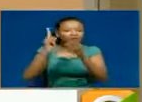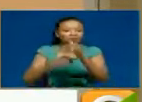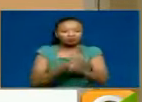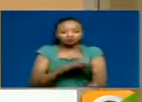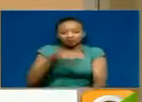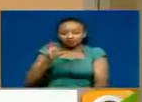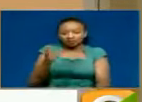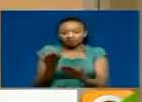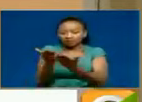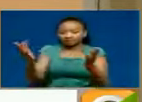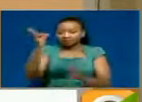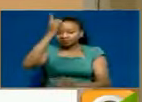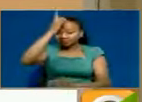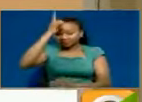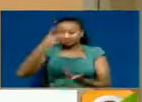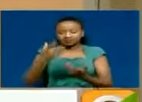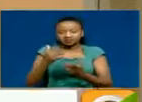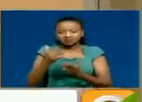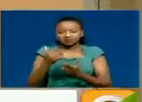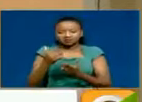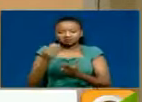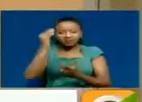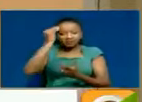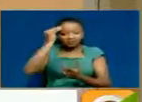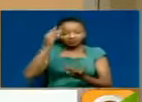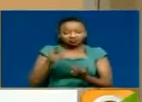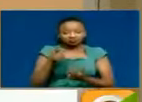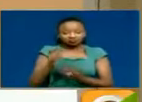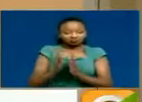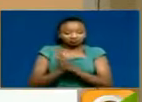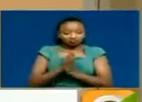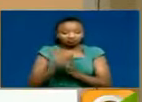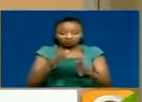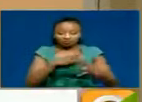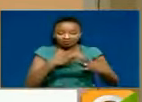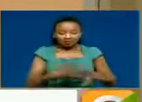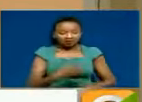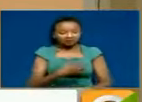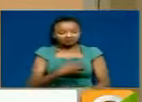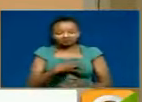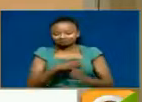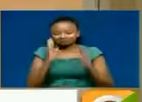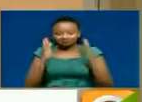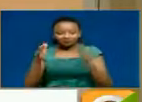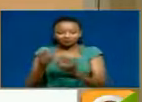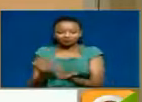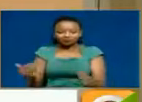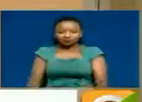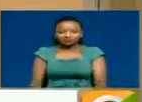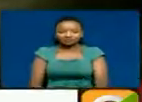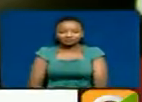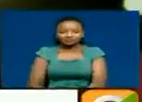areas academically. Tonight, the story of a supermodel with a heart for the children of this nation.